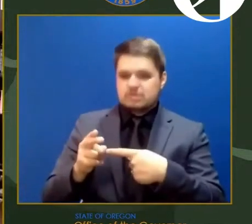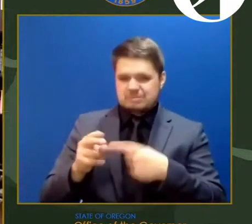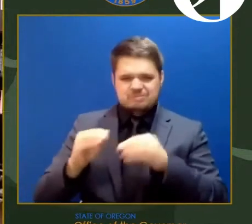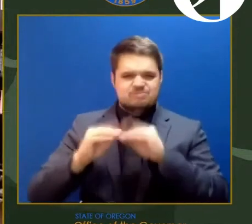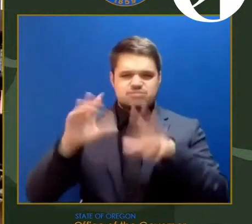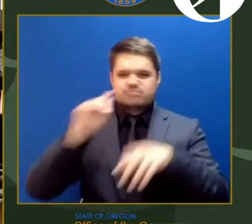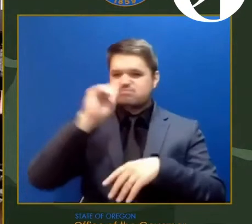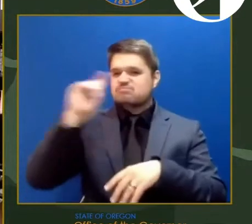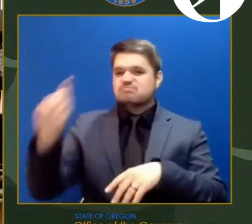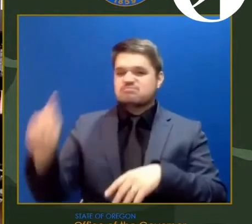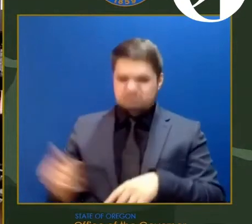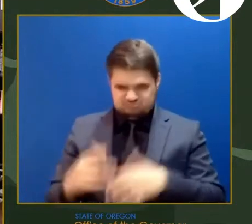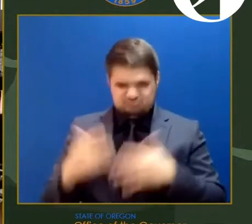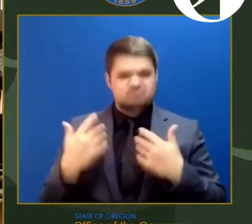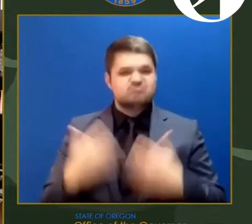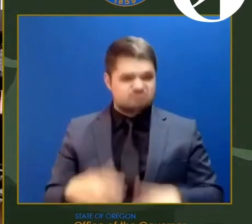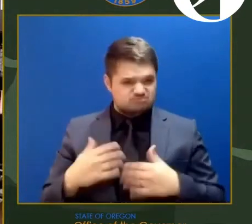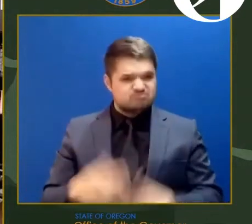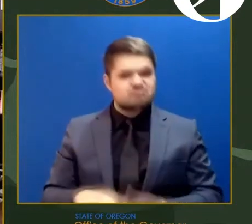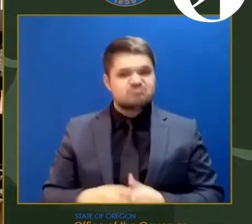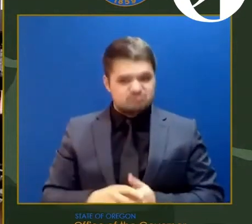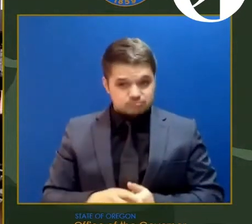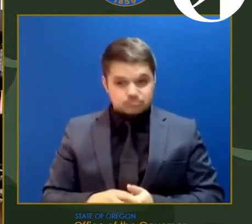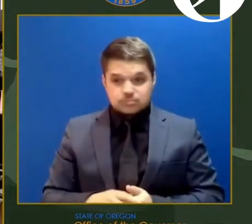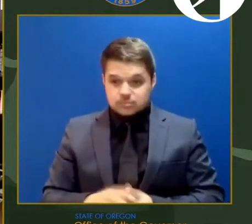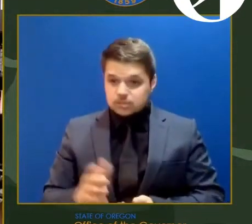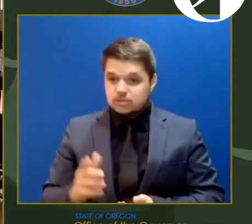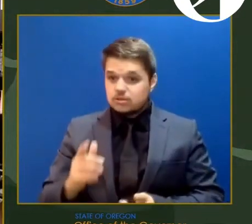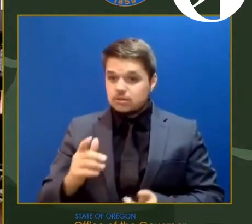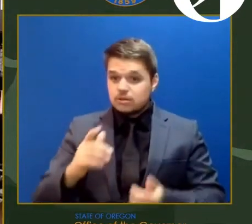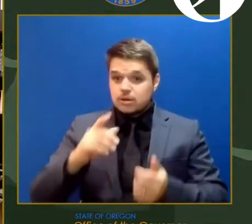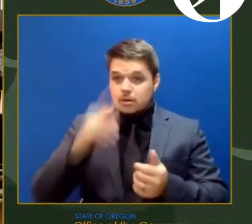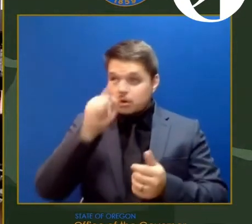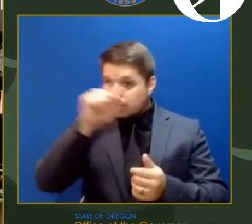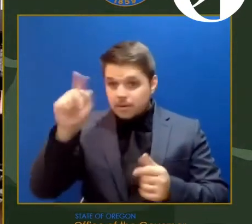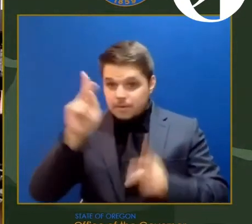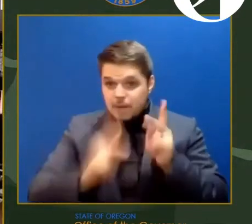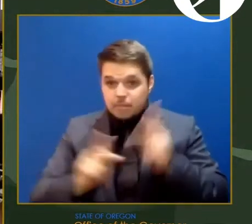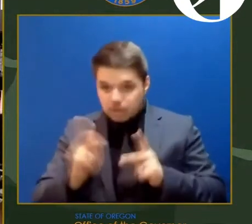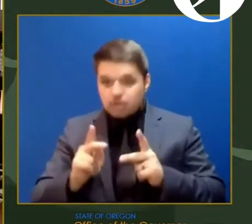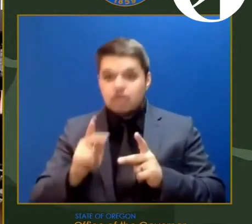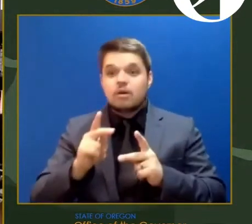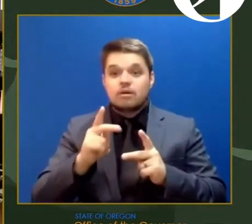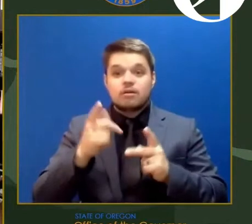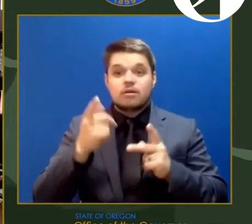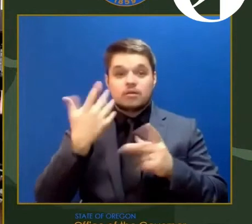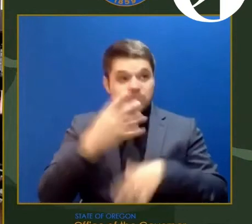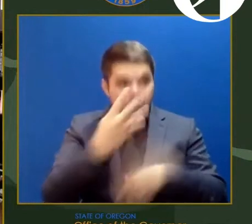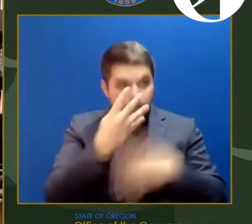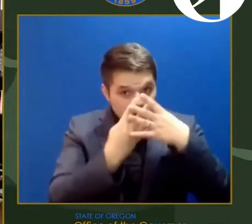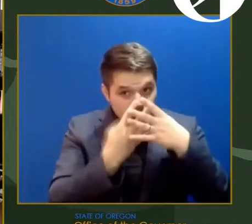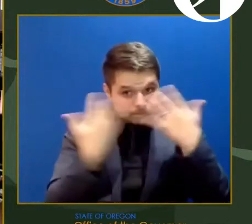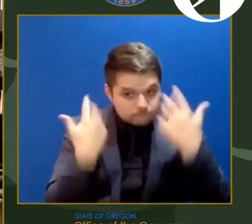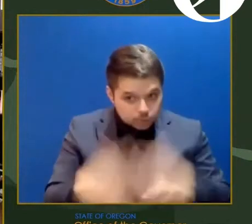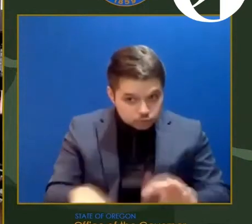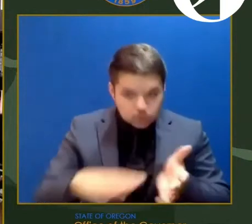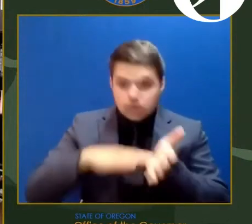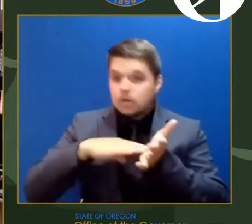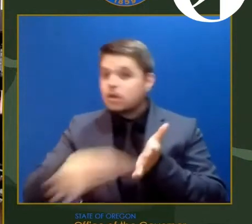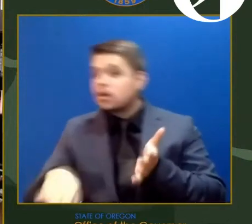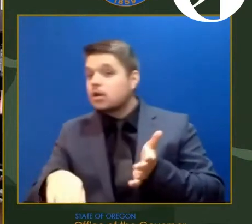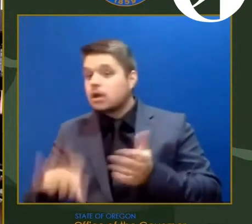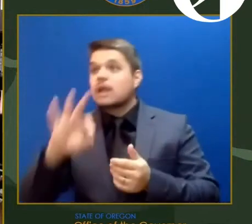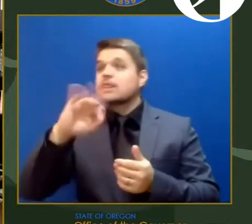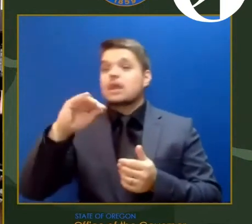single person we lock up is going to be released. Over 95% of the people we incarcerate return to the communities that they